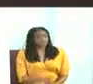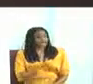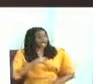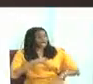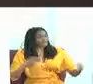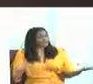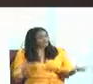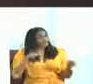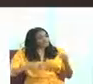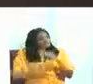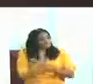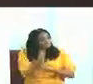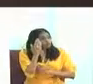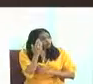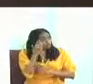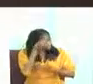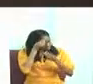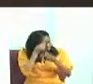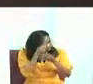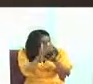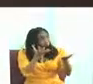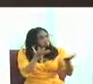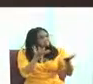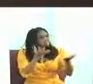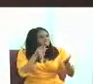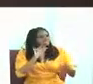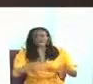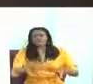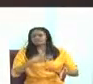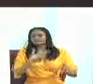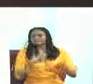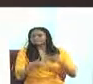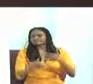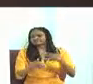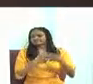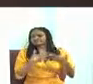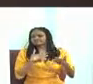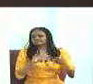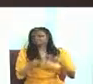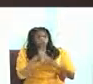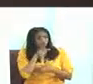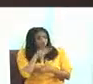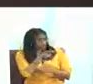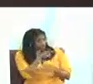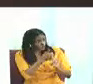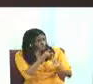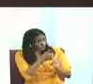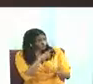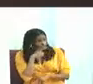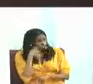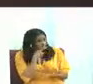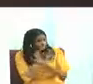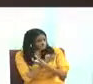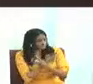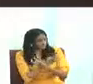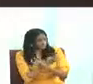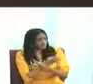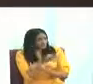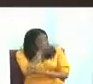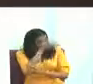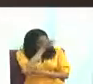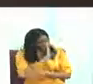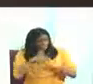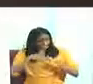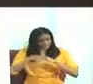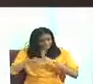here this morning to tell you that even though you are a dry bone, God has sent me